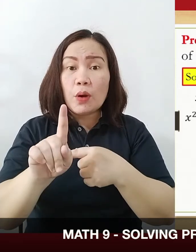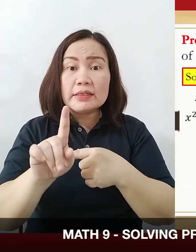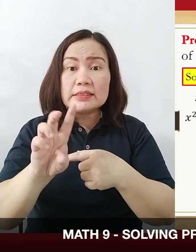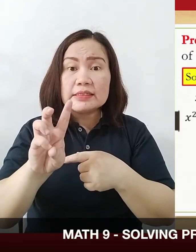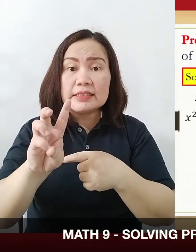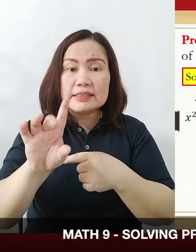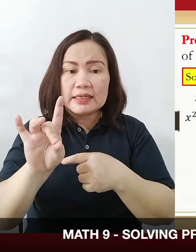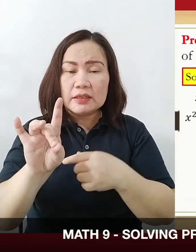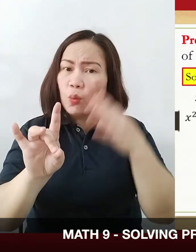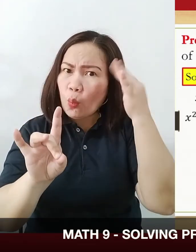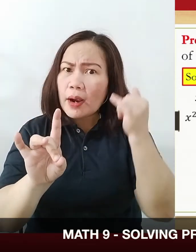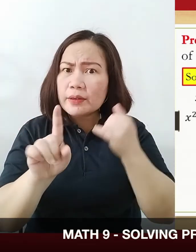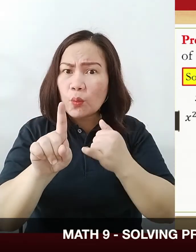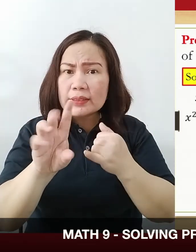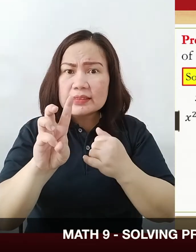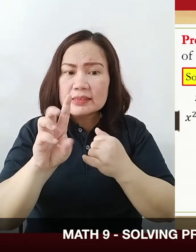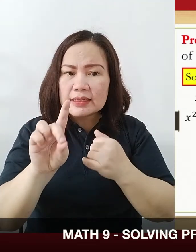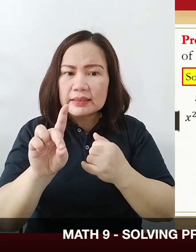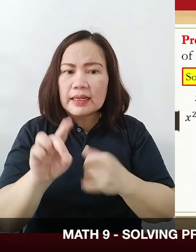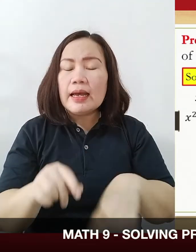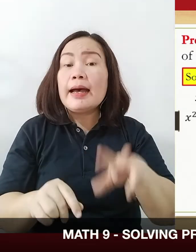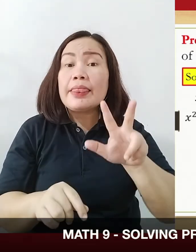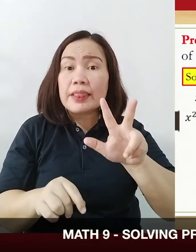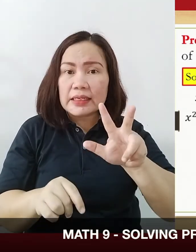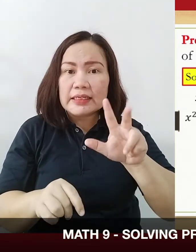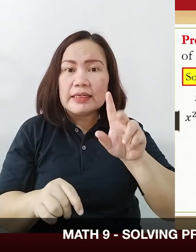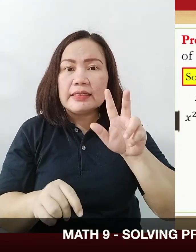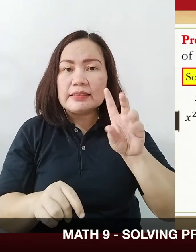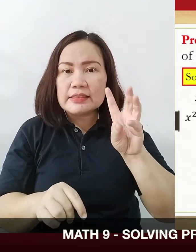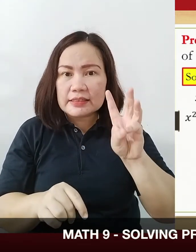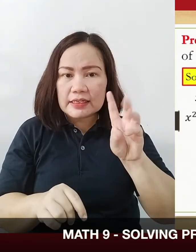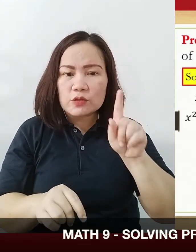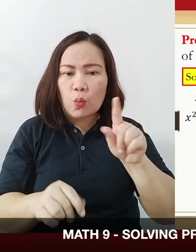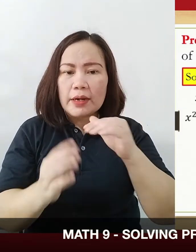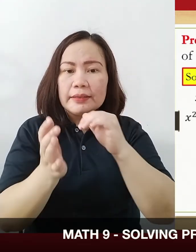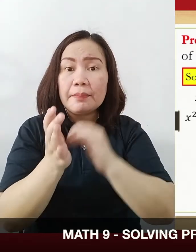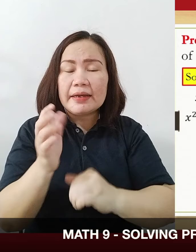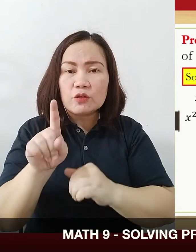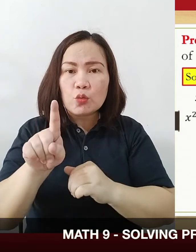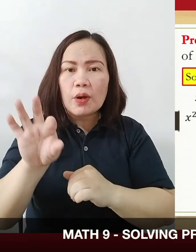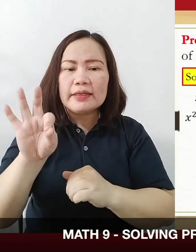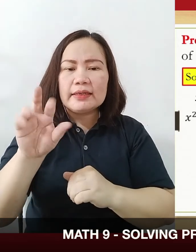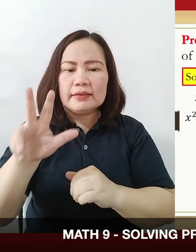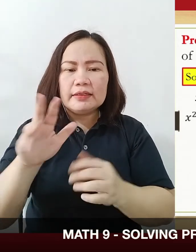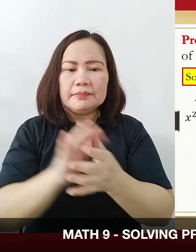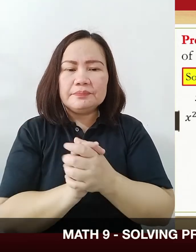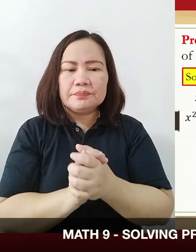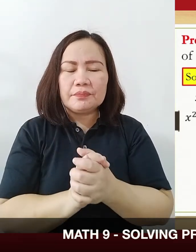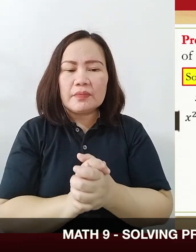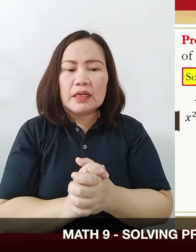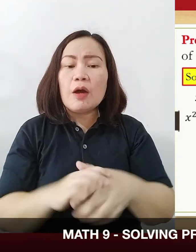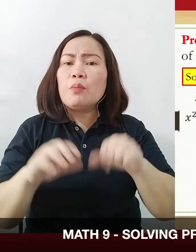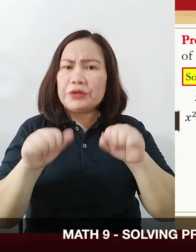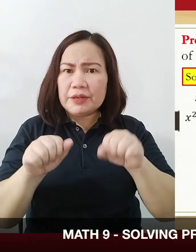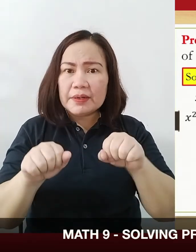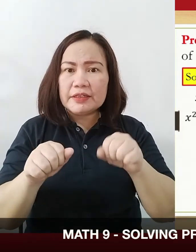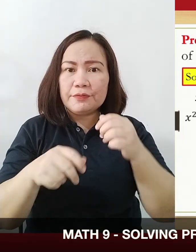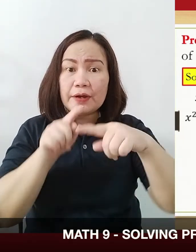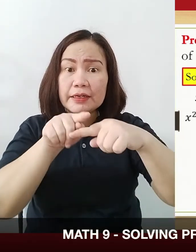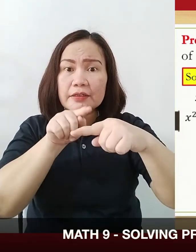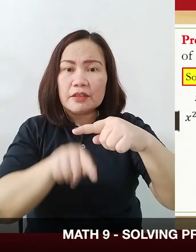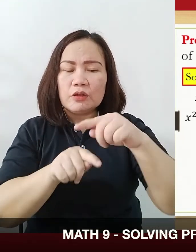is 168. Okay? Since this equation can be divided by 2,